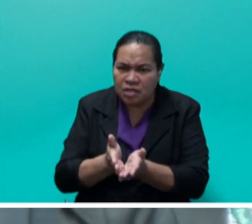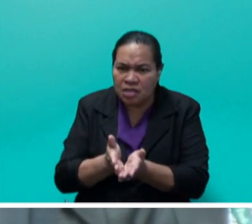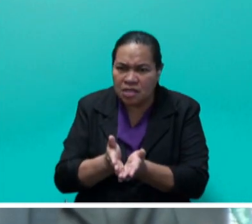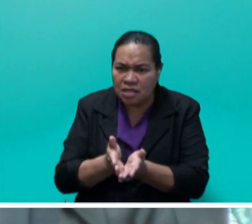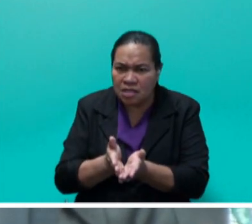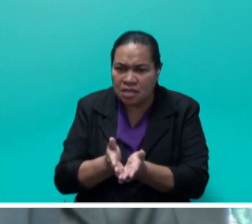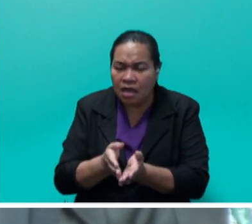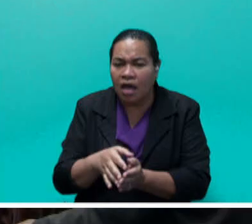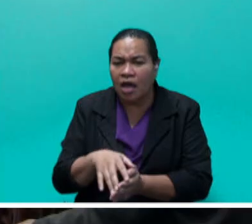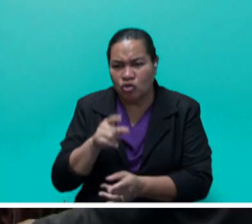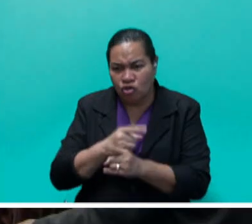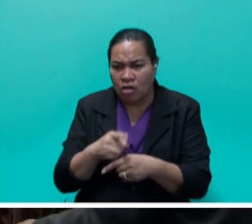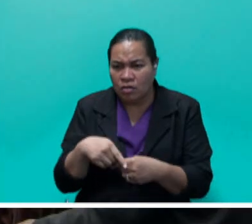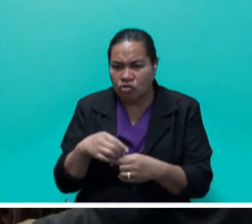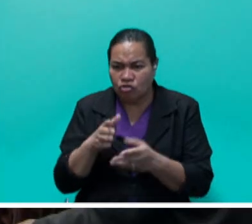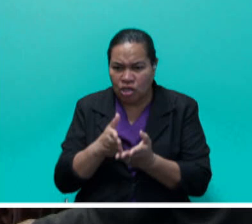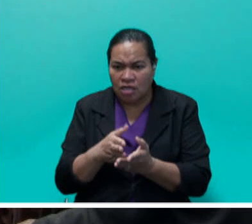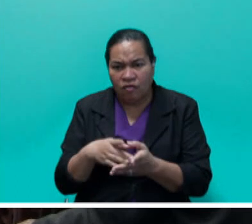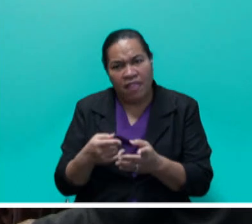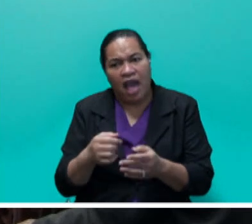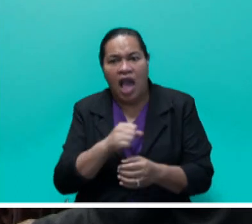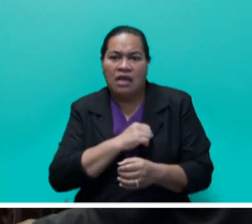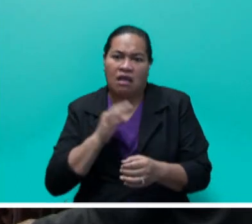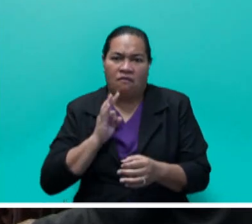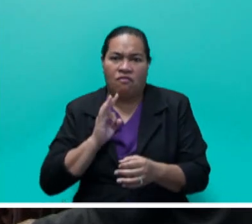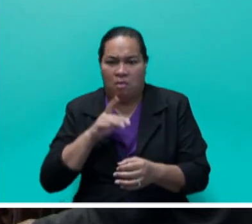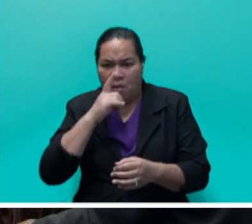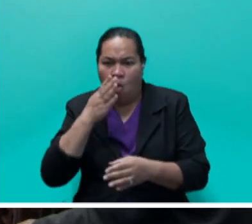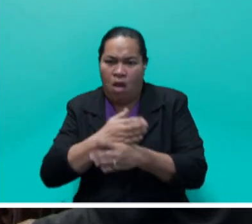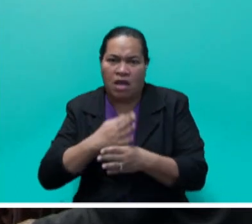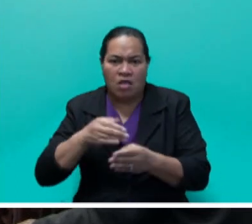the change around of the crews and all that, and